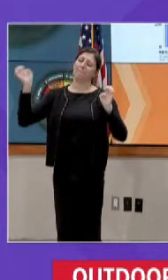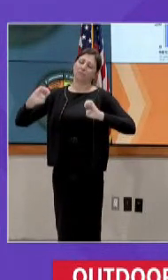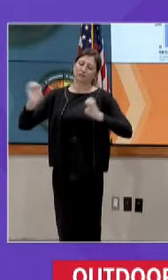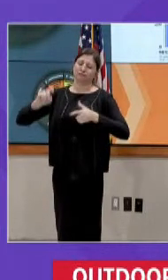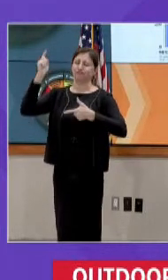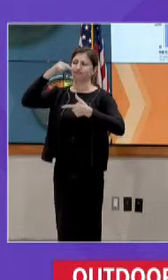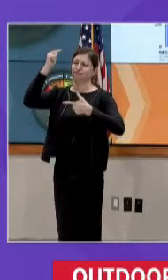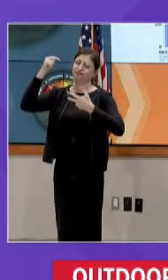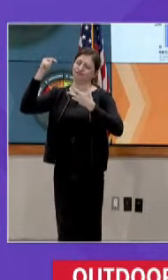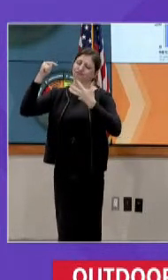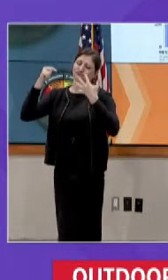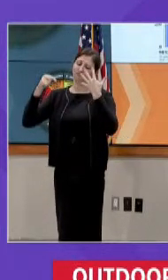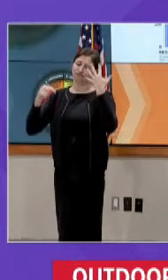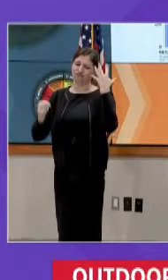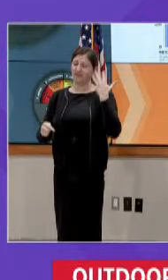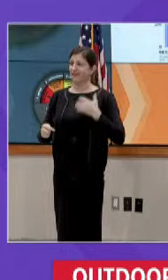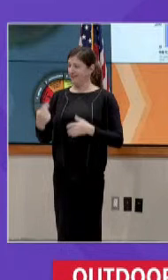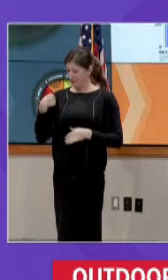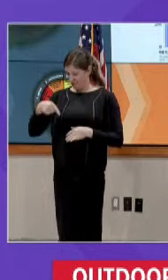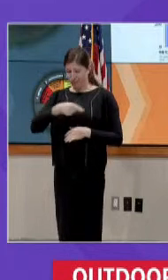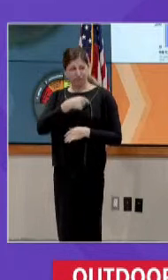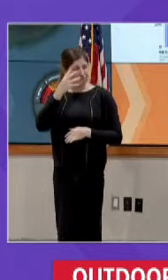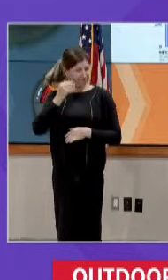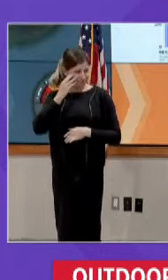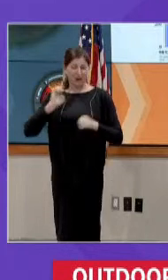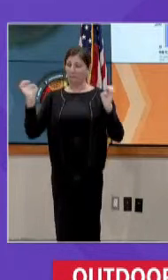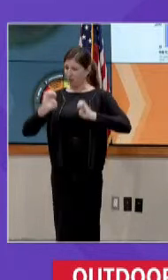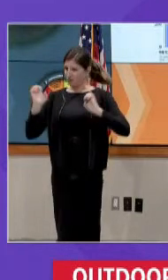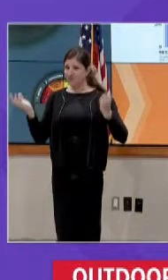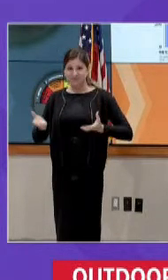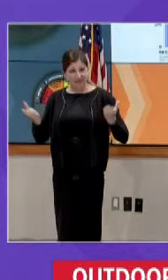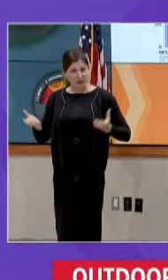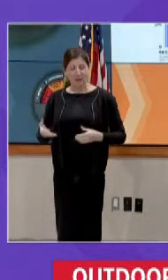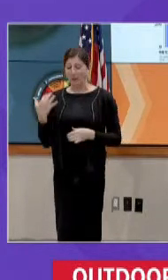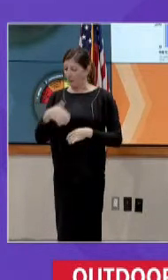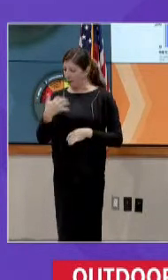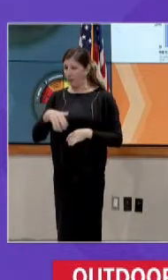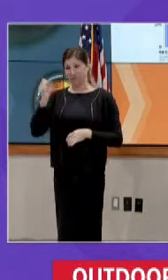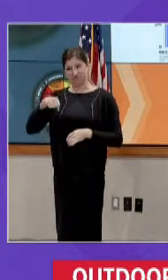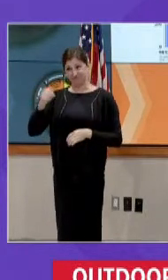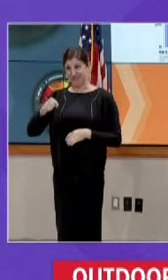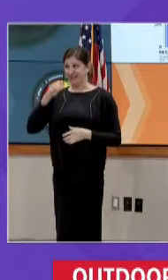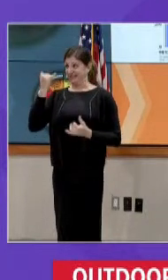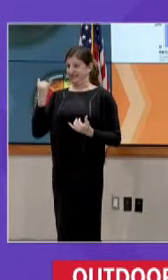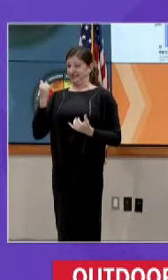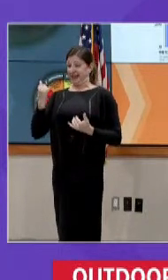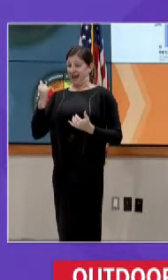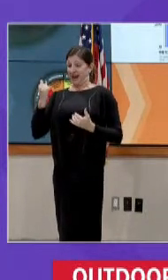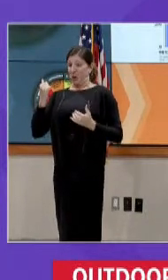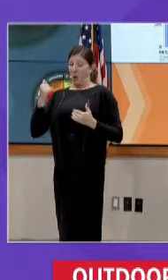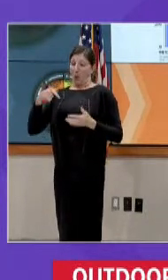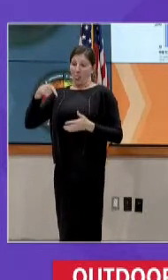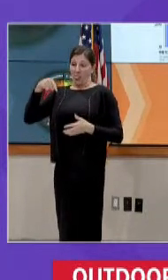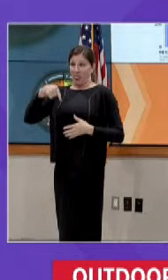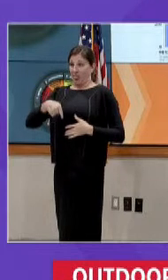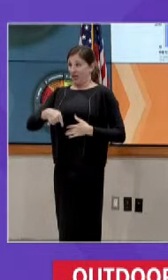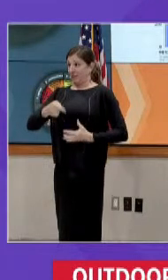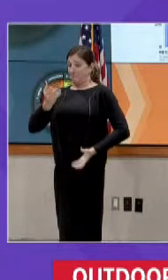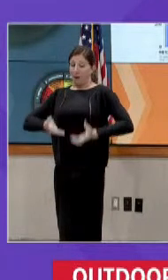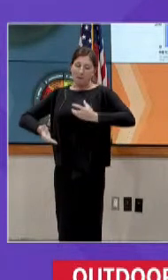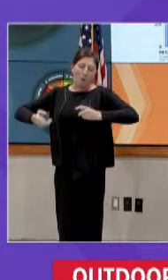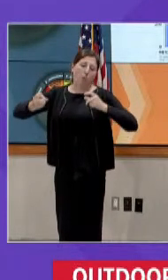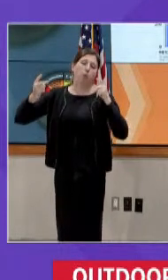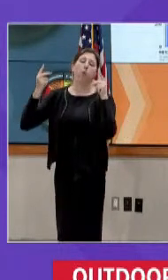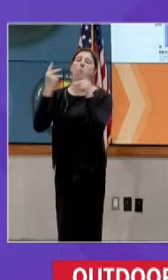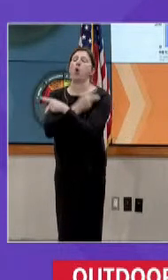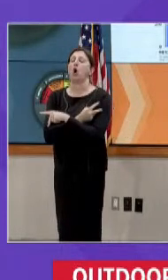Well, prior to all of us, we've had emergencies in this community, and certainly we are in the midst of one of the worst emergencies that we